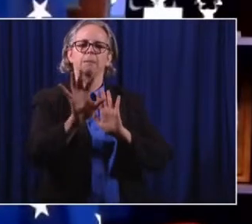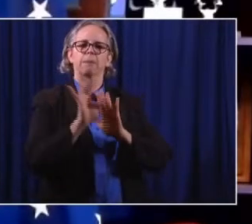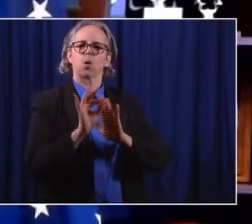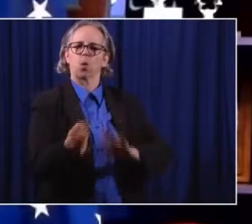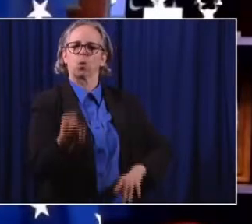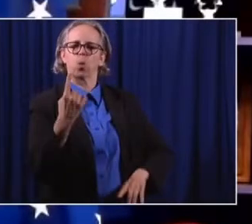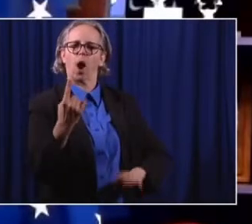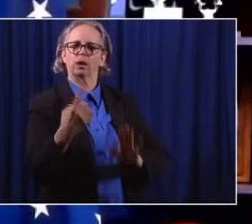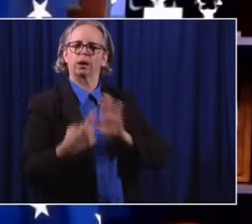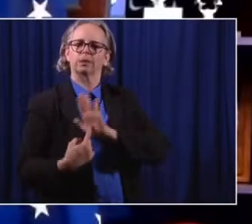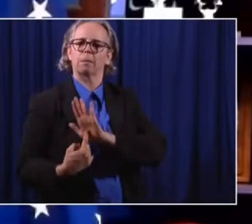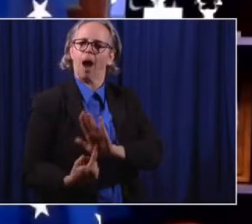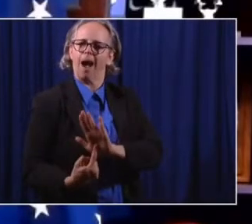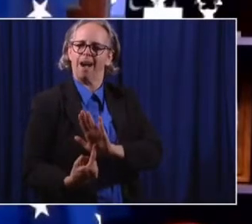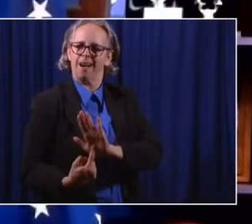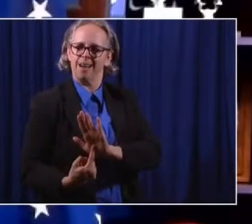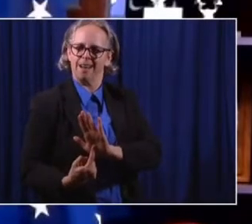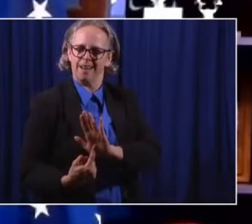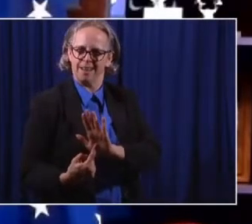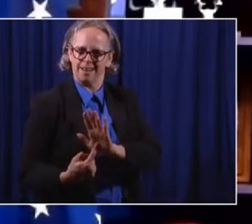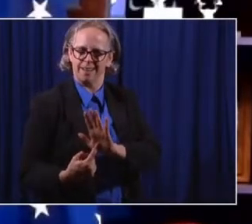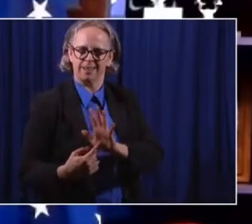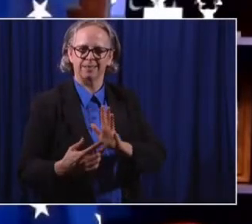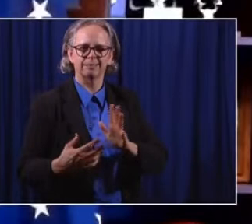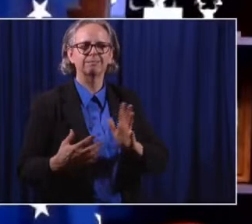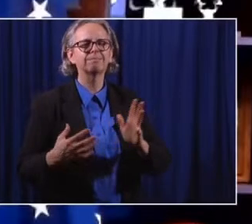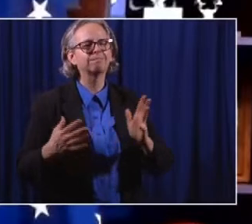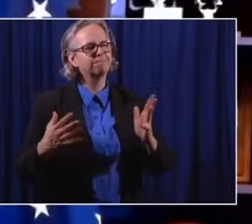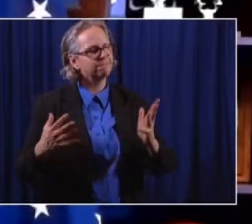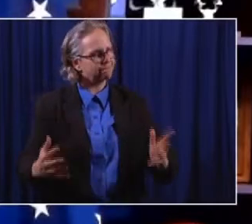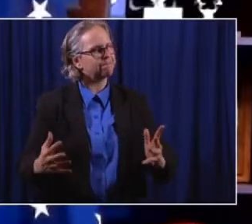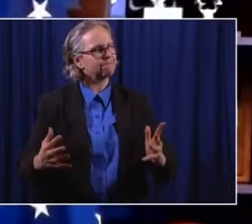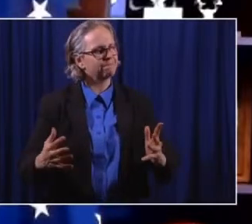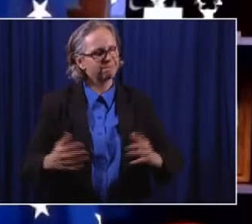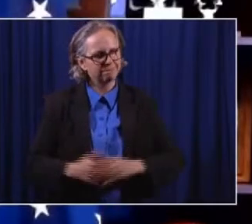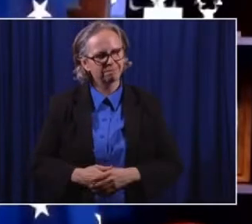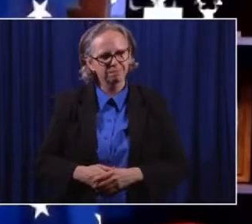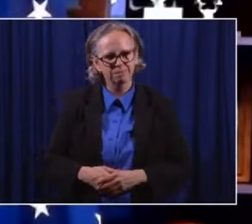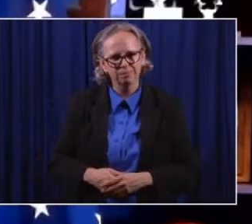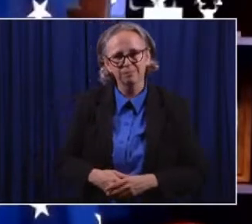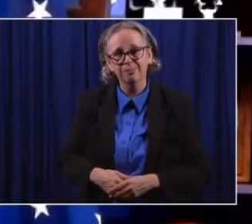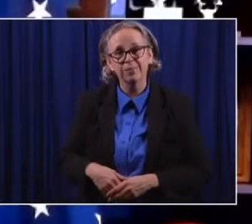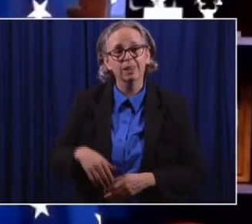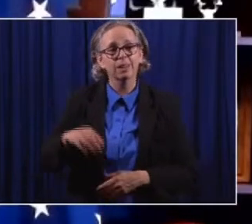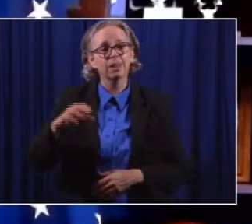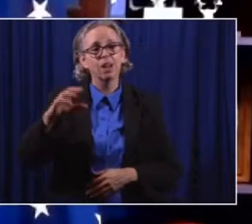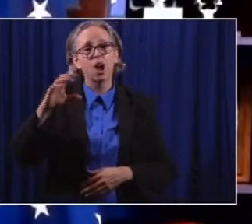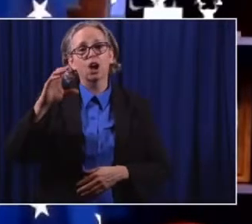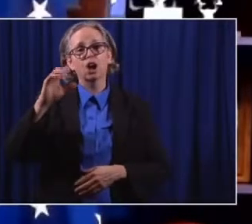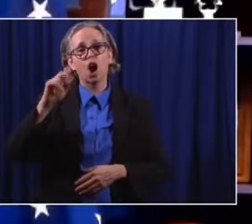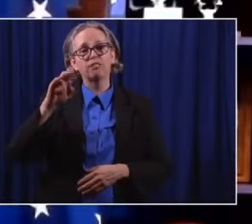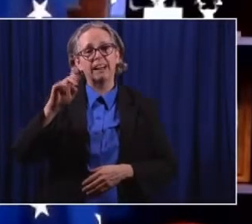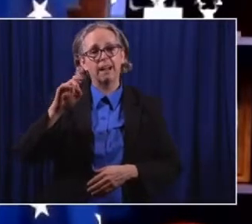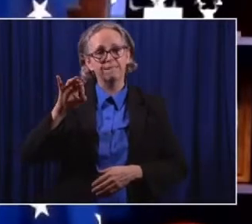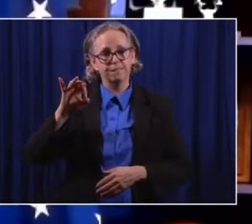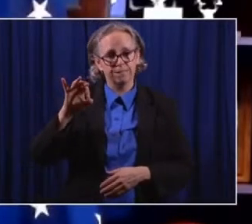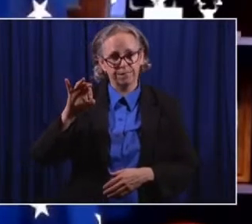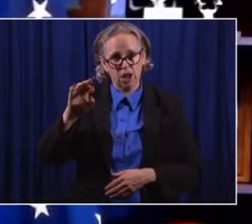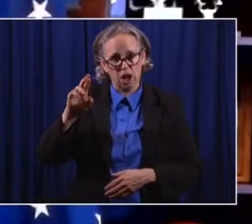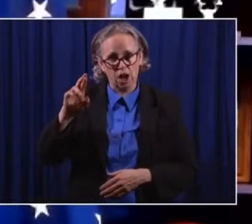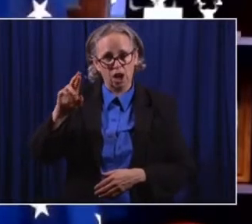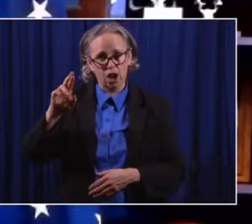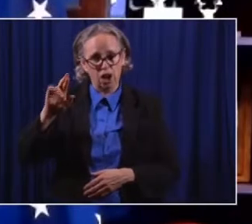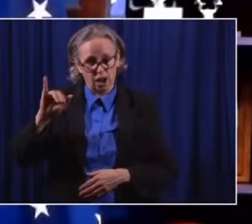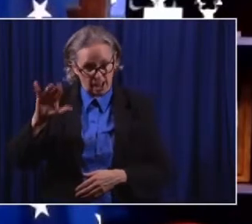an SBDC client, Carilla Fire, which was named by the SBA as the Great Lakes Region Small